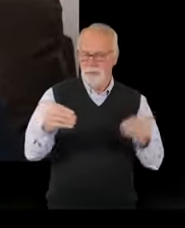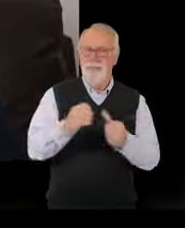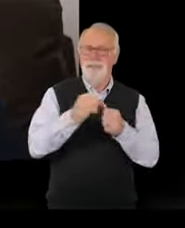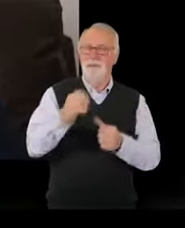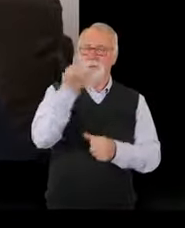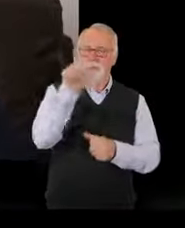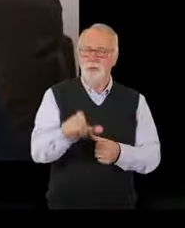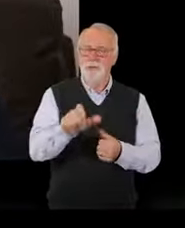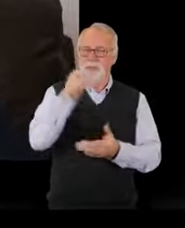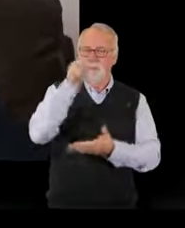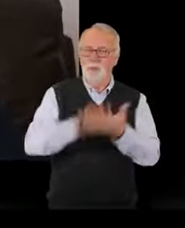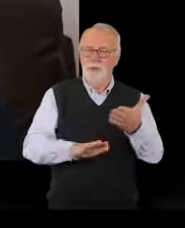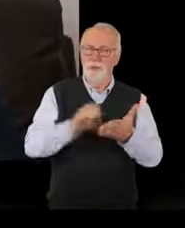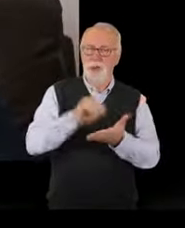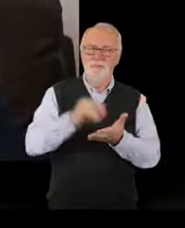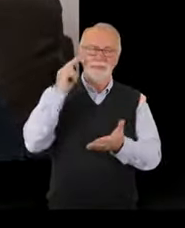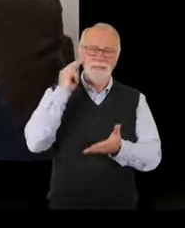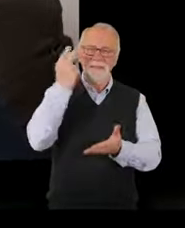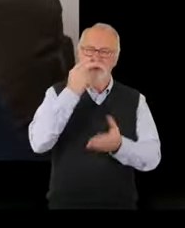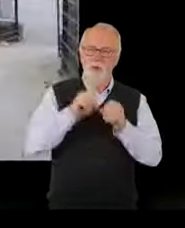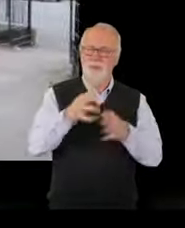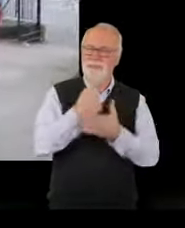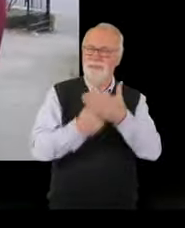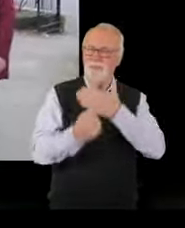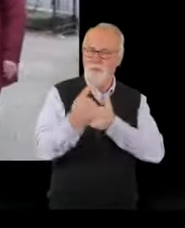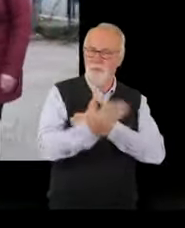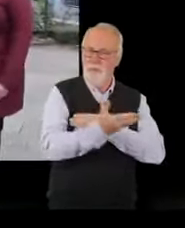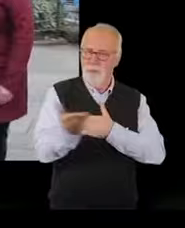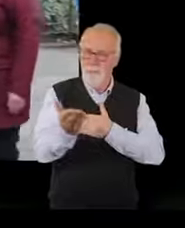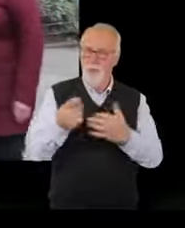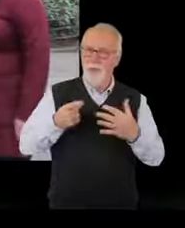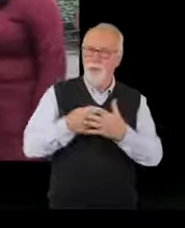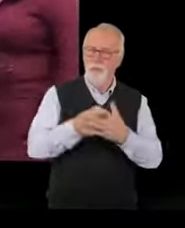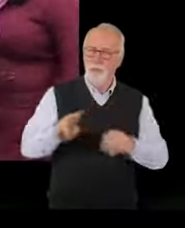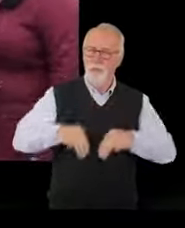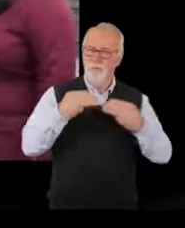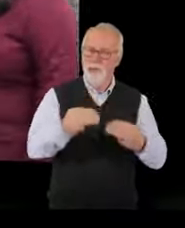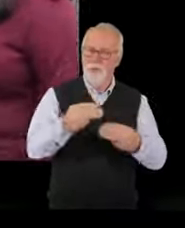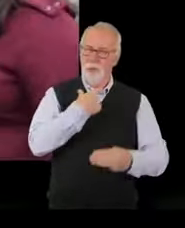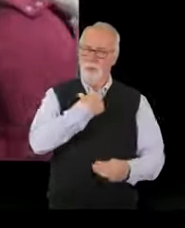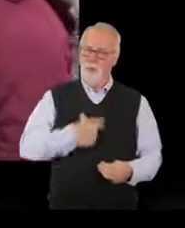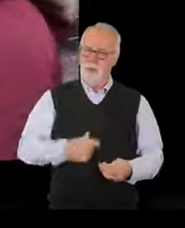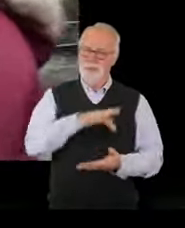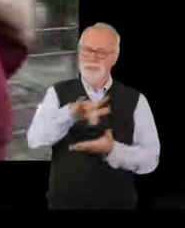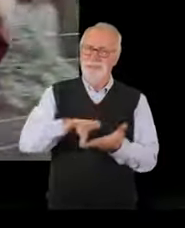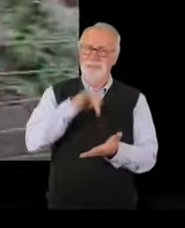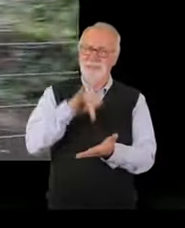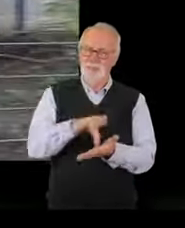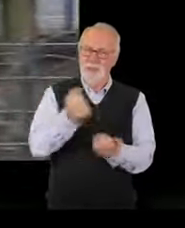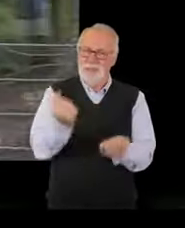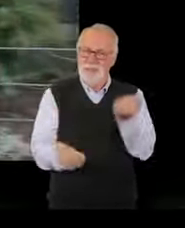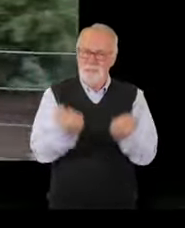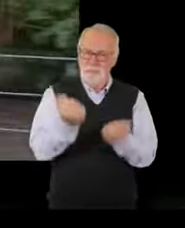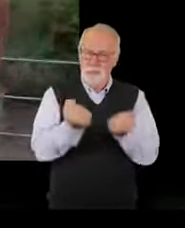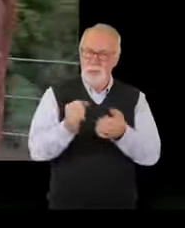hearing as it were. And he was gone. Each person's experience of a sensory loss is individual to